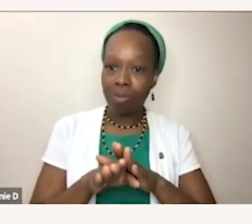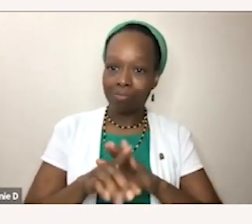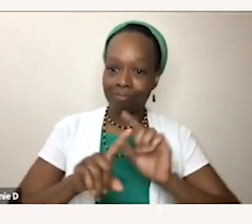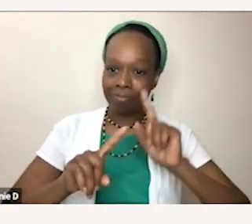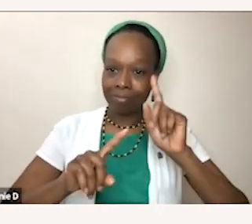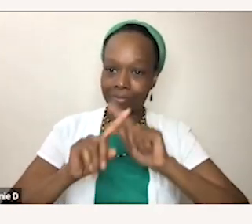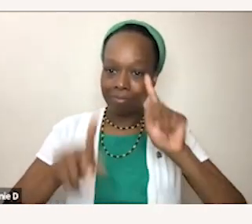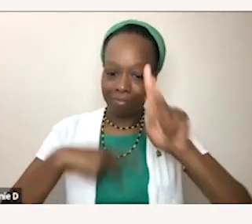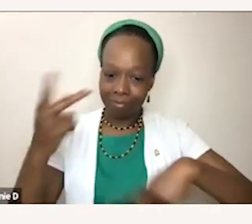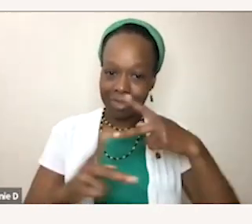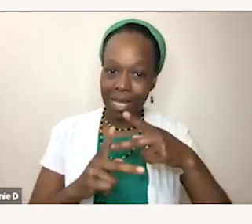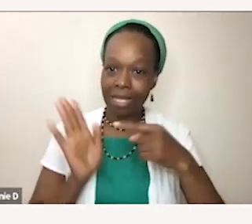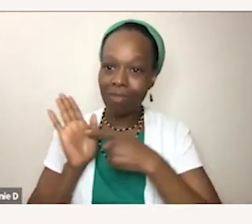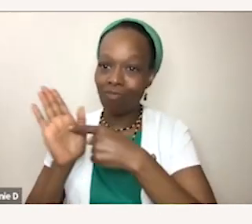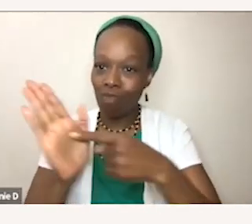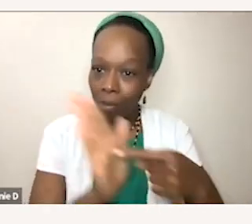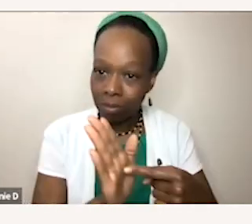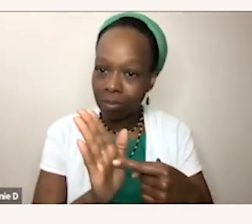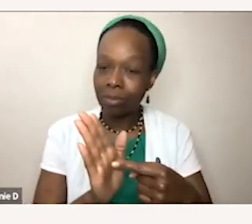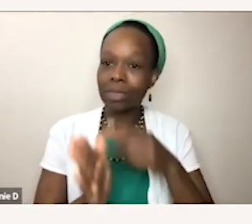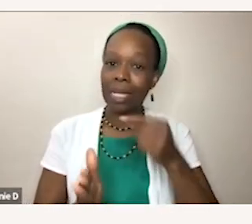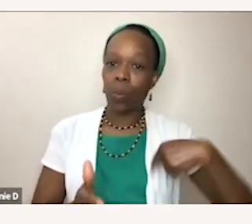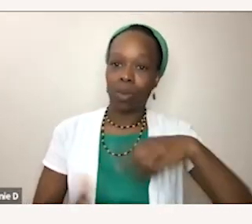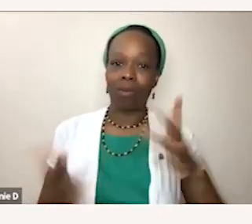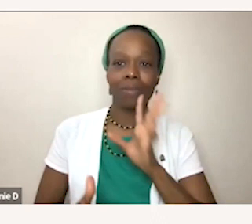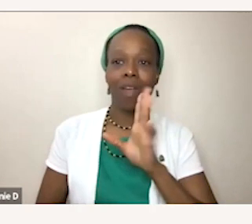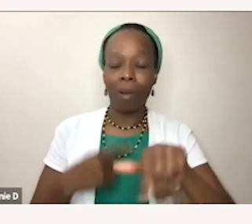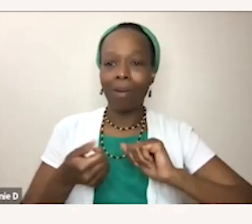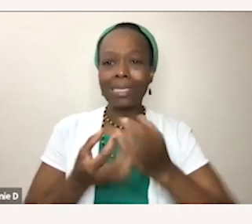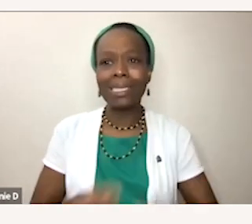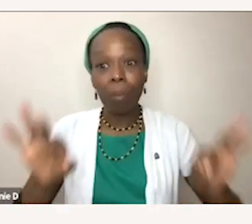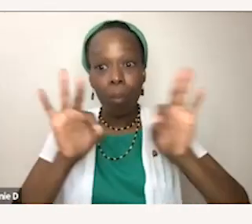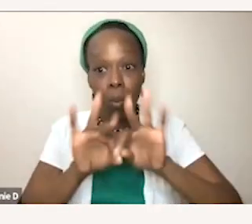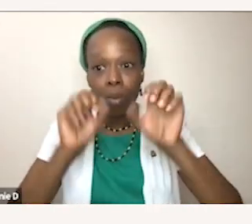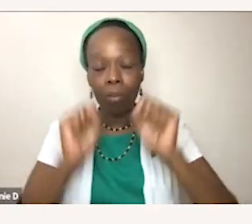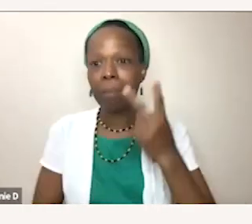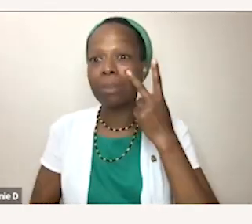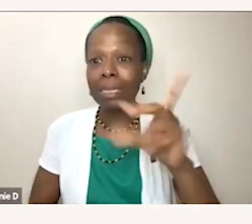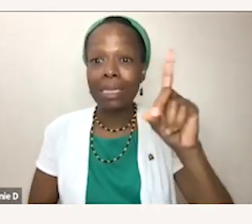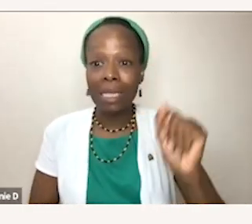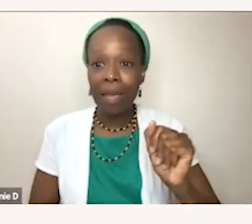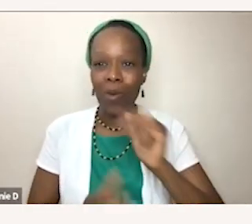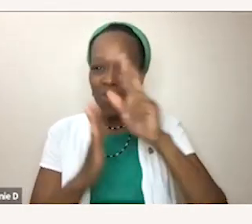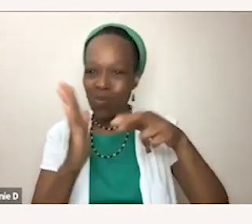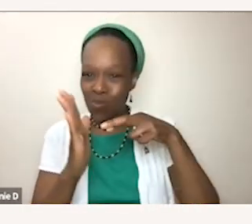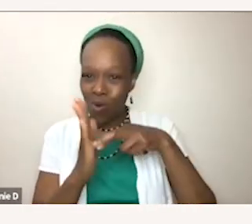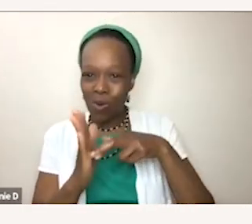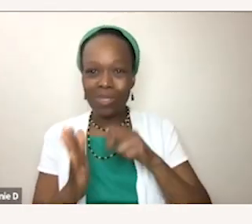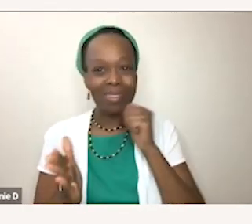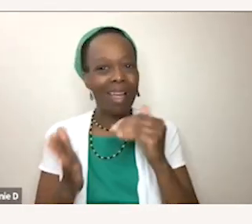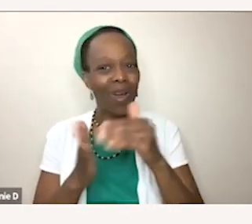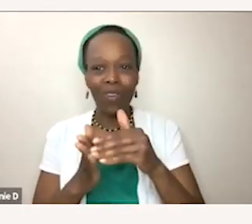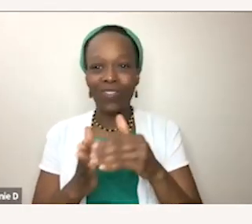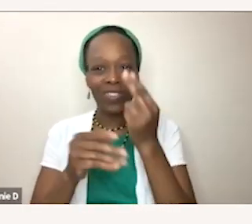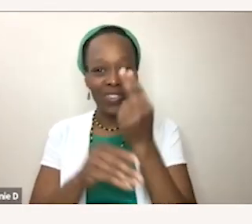about representation and how important it is, but we see disabled roles are not often portrayed by actors with disabilities. And in